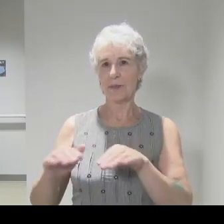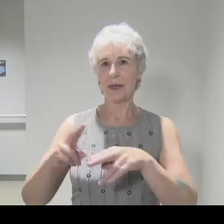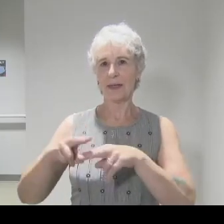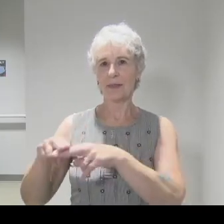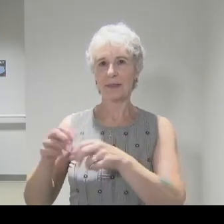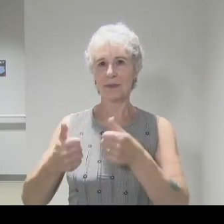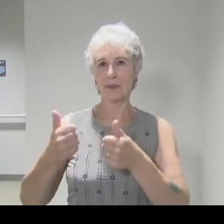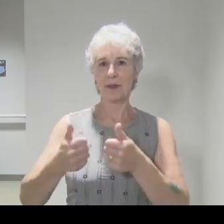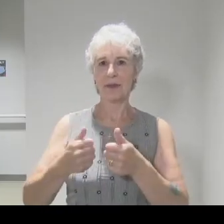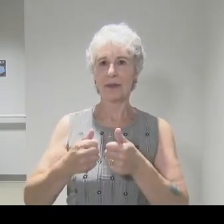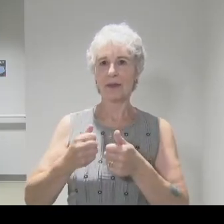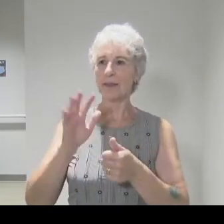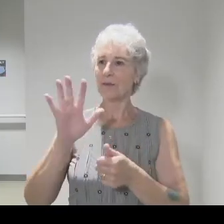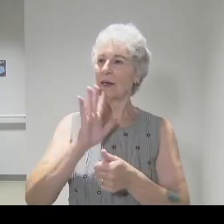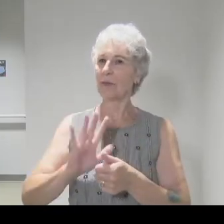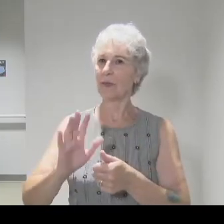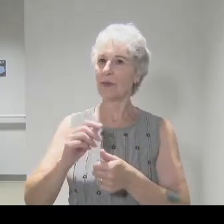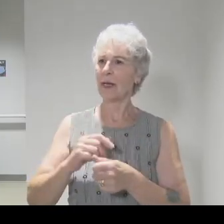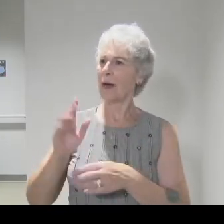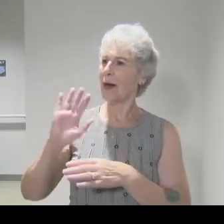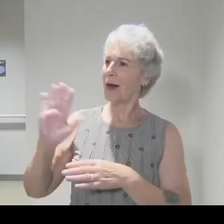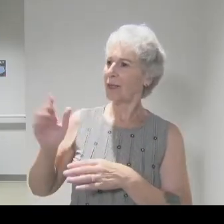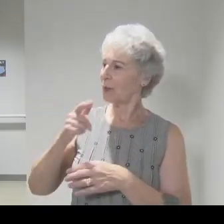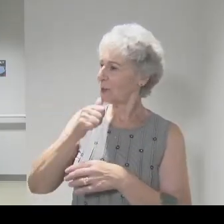said, "Hello, little girl. What's your name?"